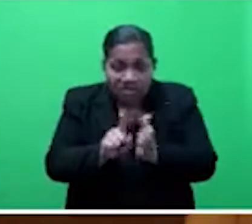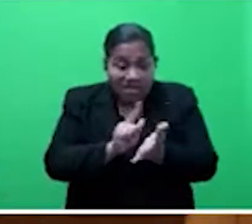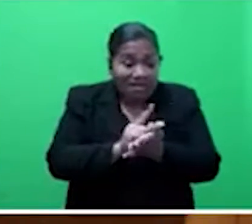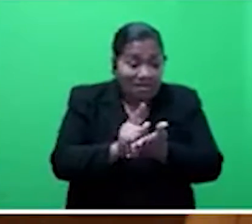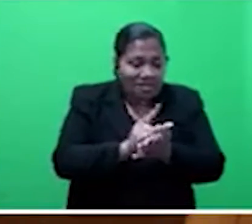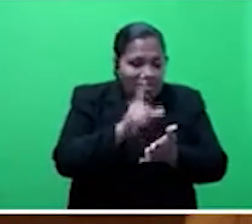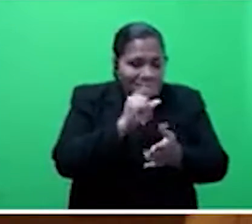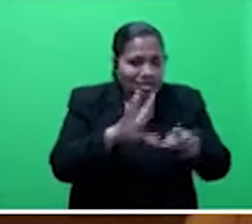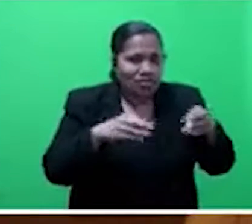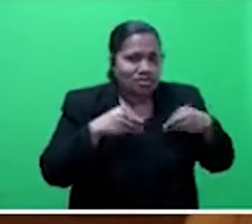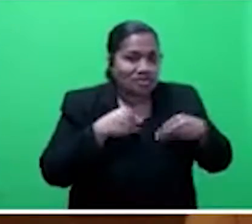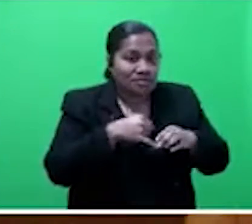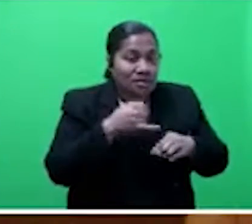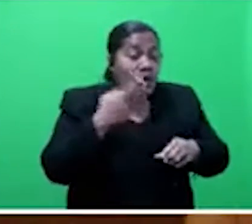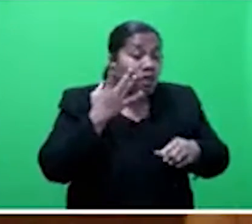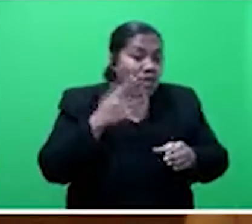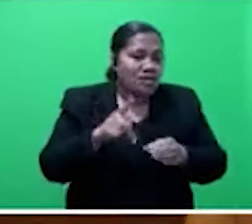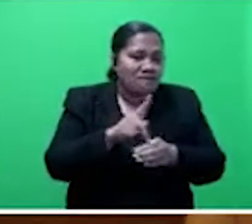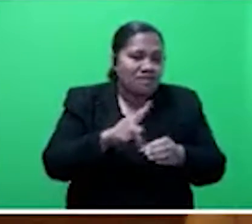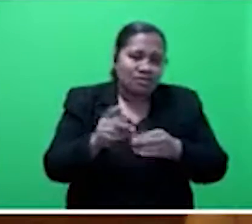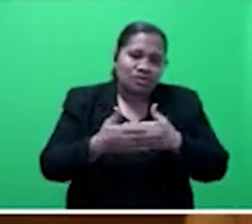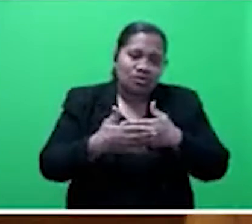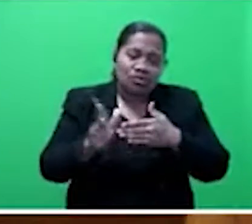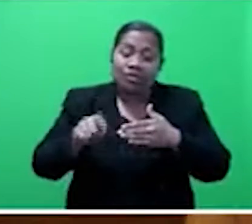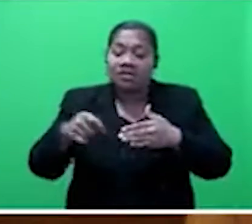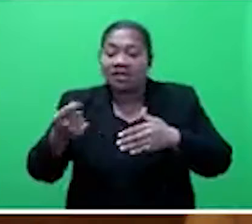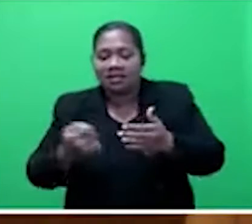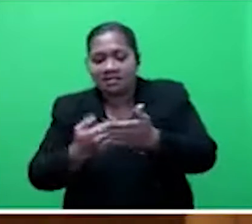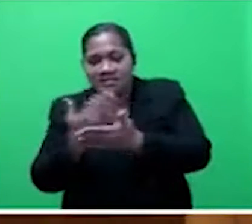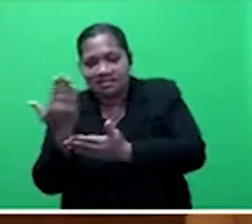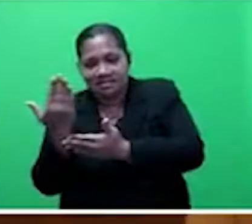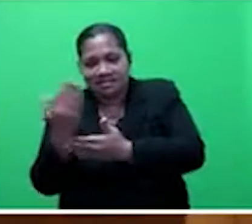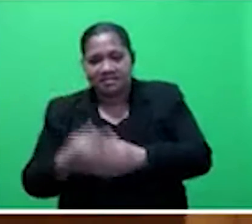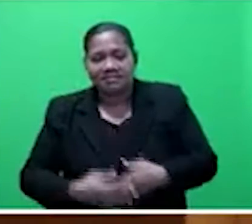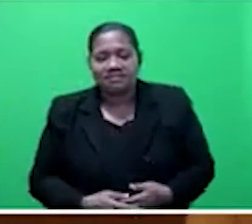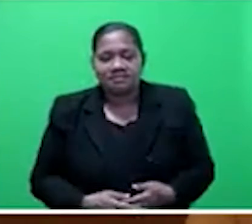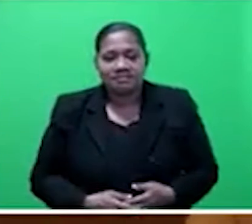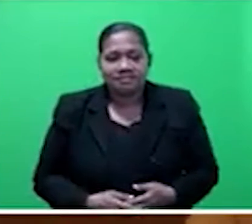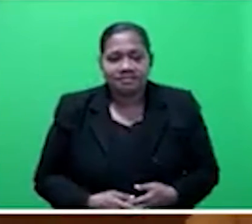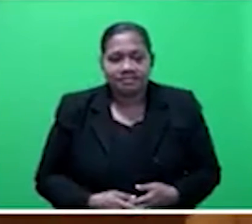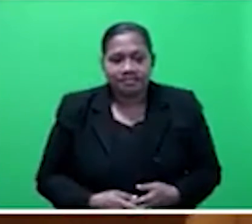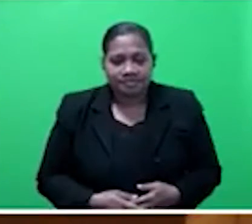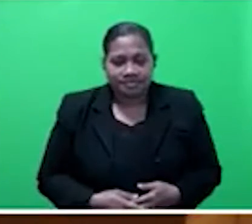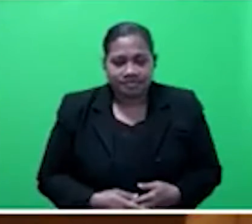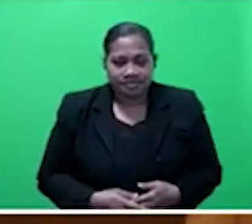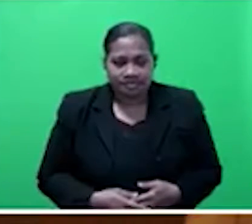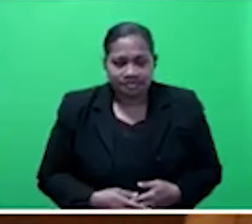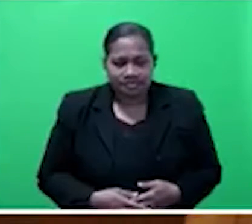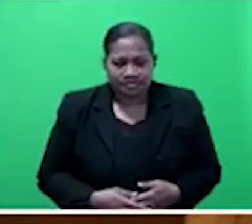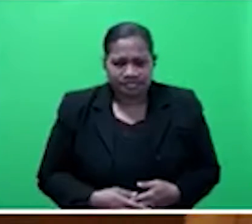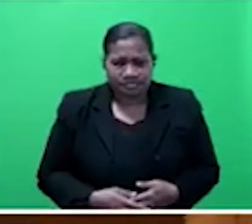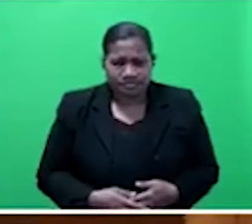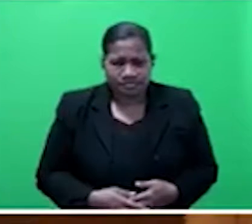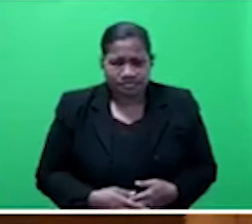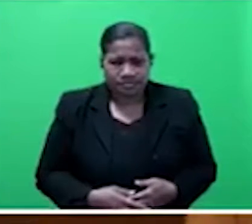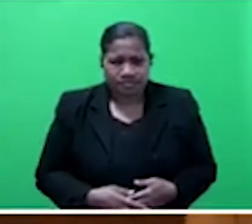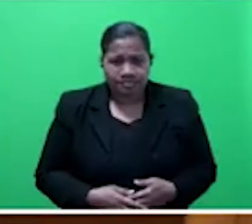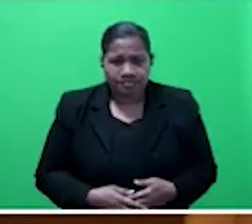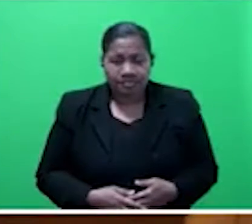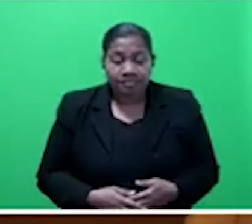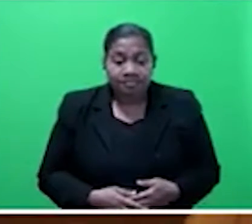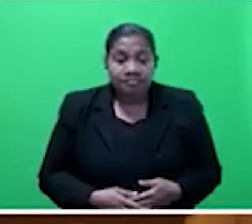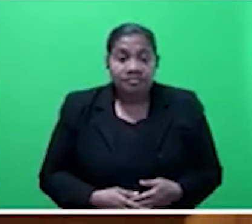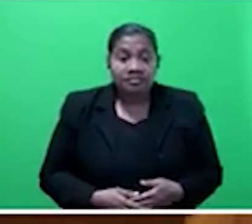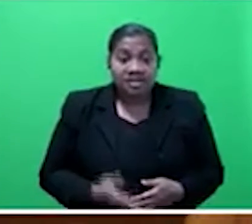medication when pharmacies open in the next day. The penalties in place will be a deterrent for those